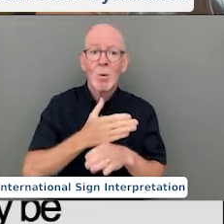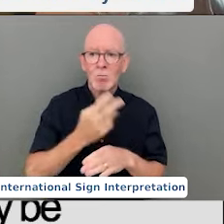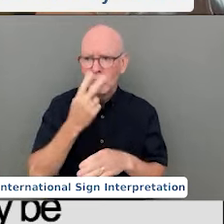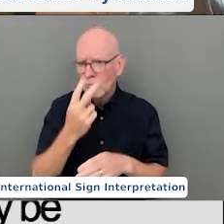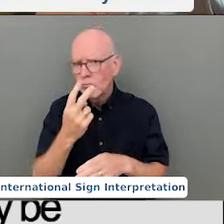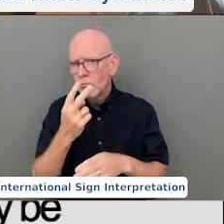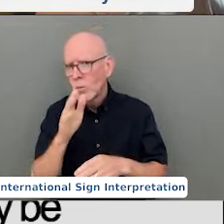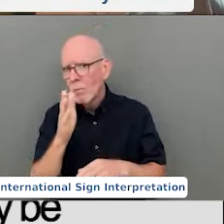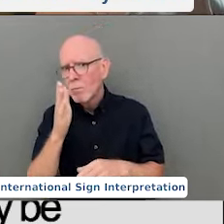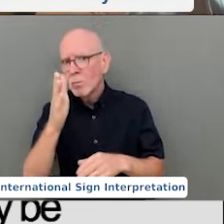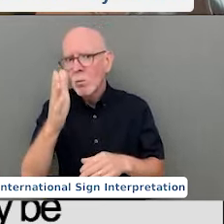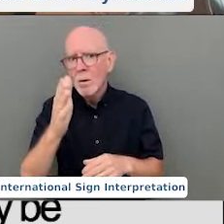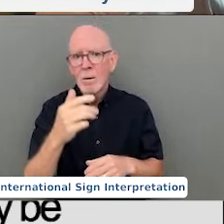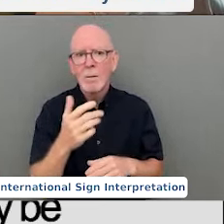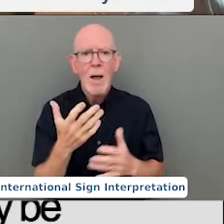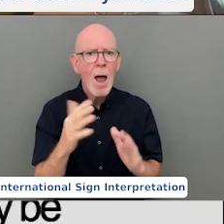kind of activities.